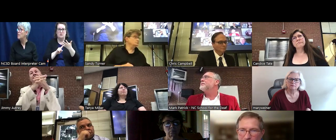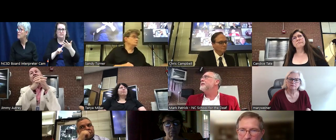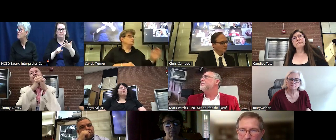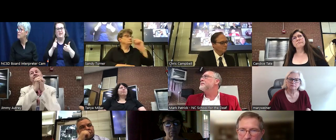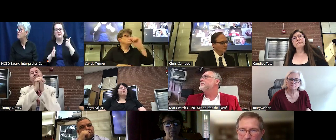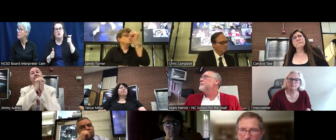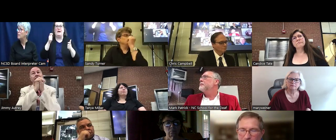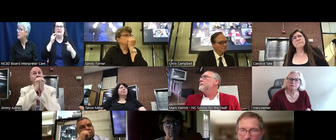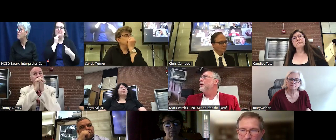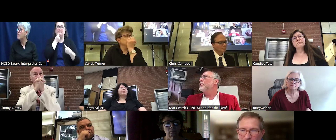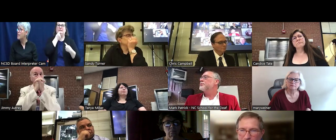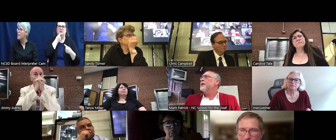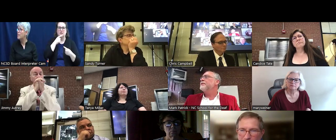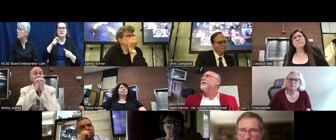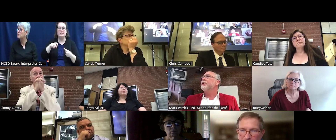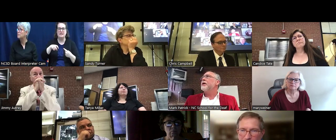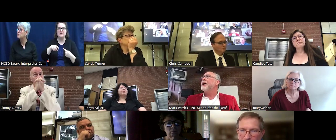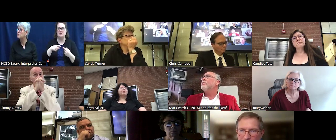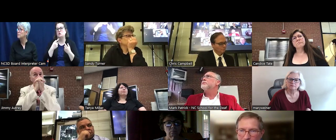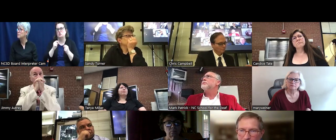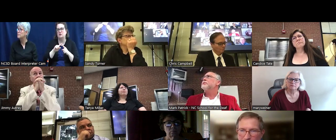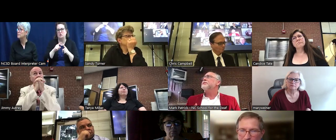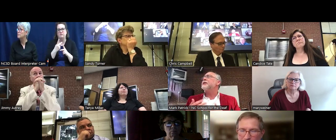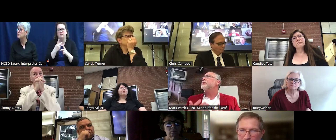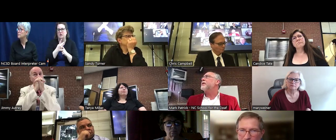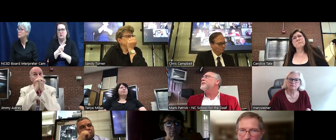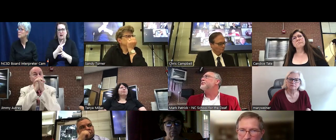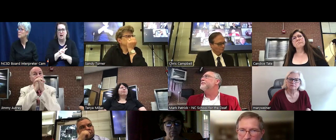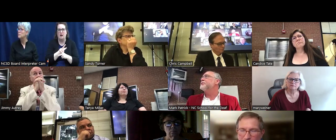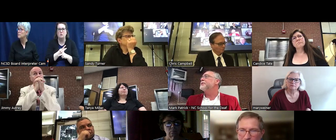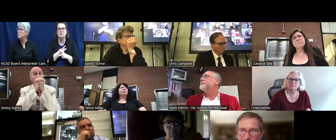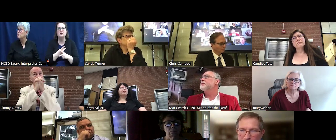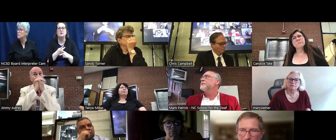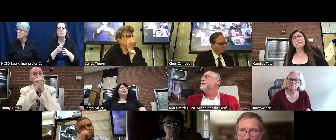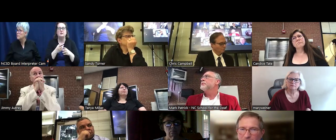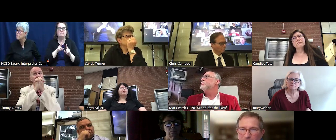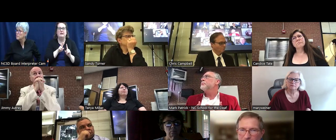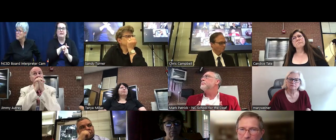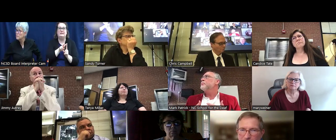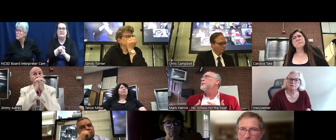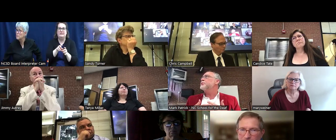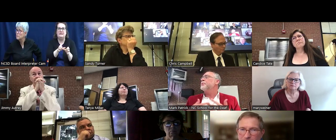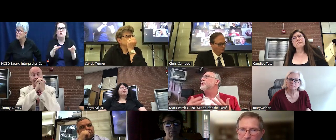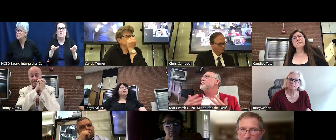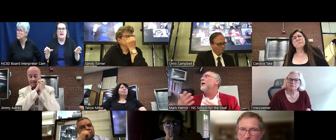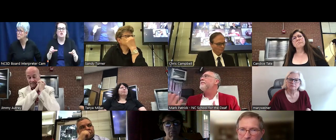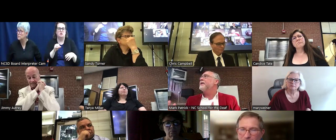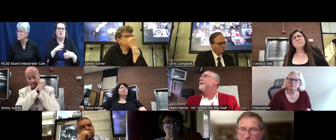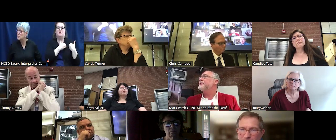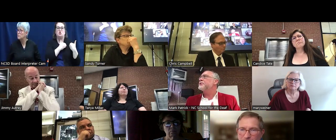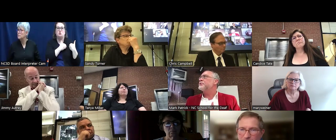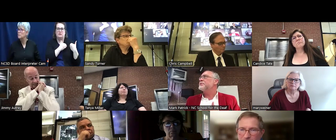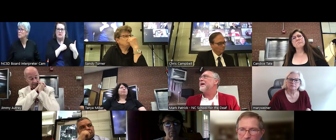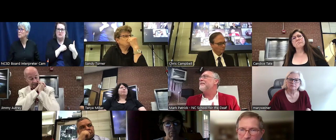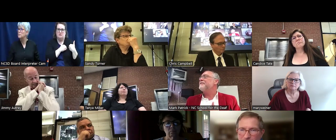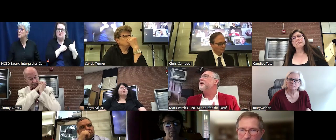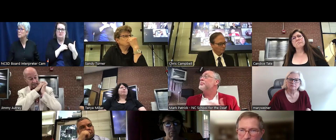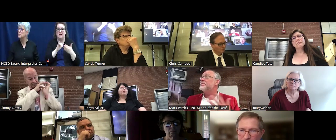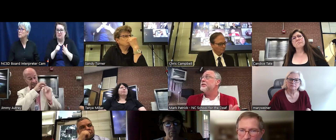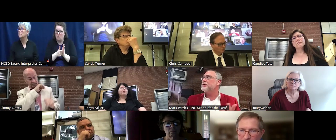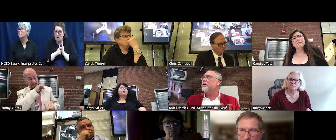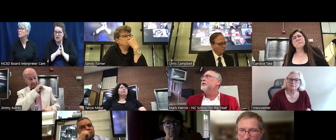greatest needs are trying to figure out the segregation of duties, which would require then additional